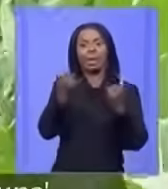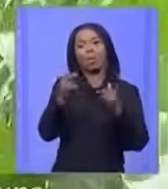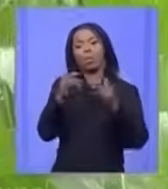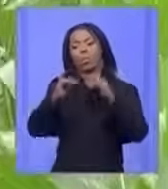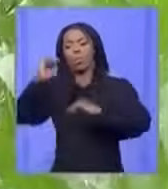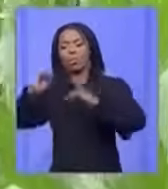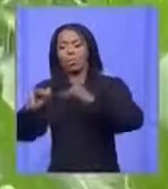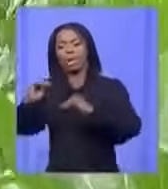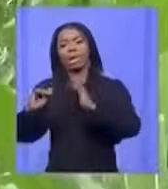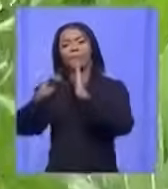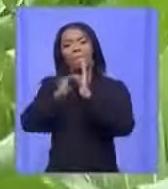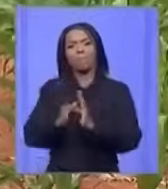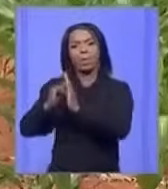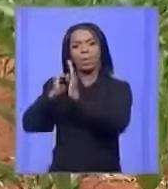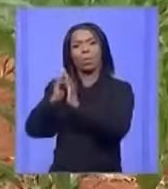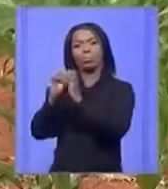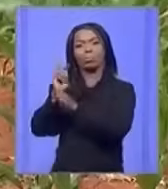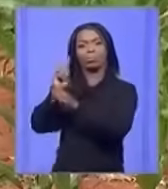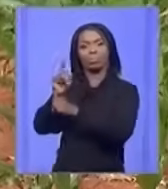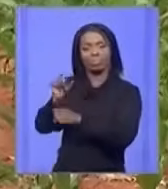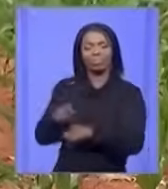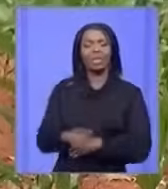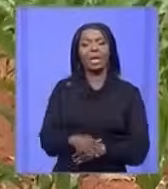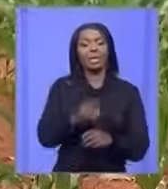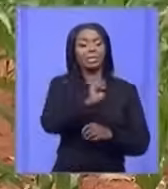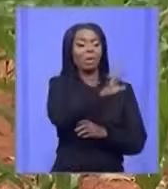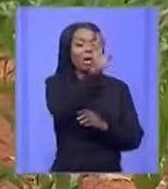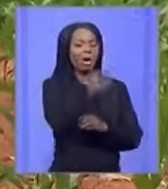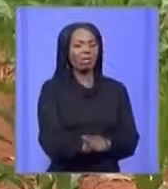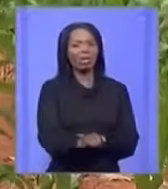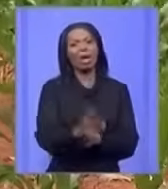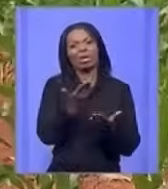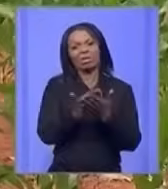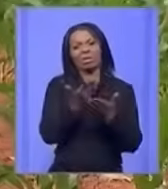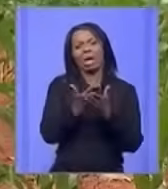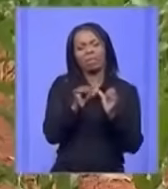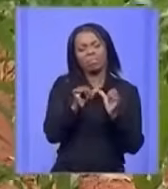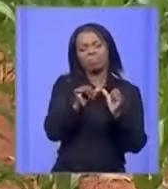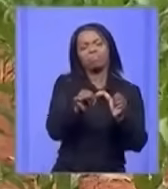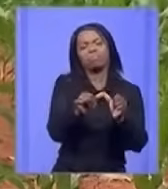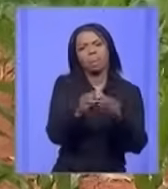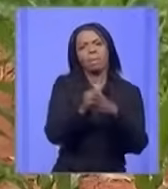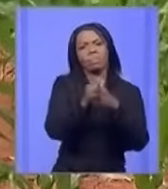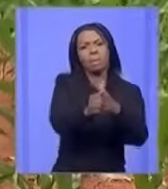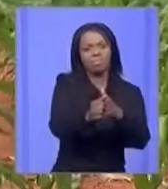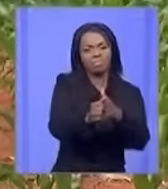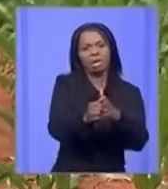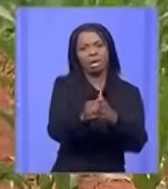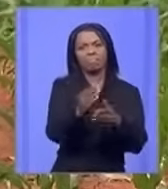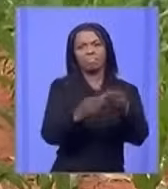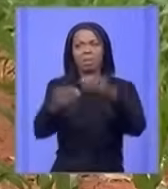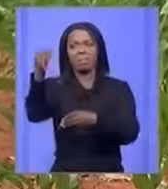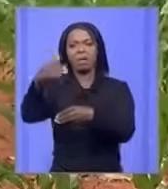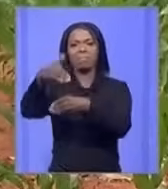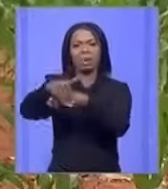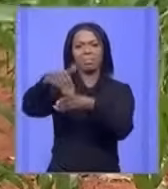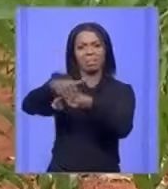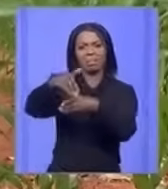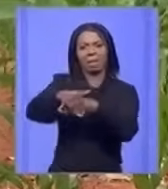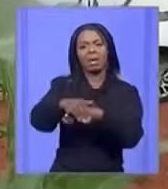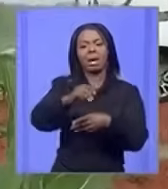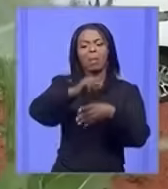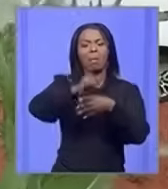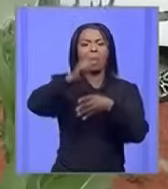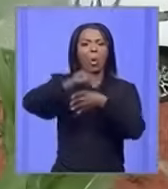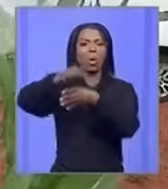tse dimilione tse 12. Afrika Borwa e ka dula e di hula ka pele thomellong ntle ya poone dinaheng tse